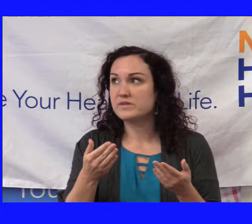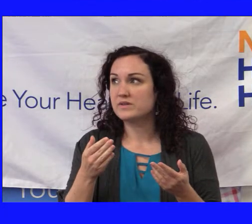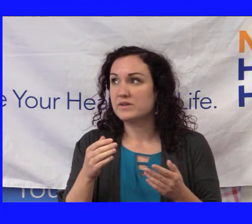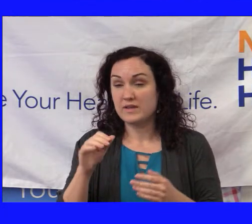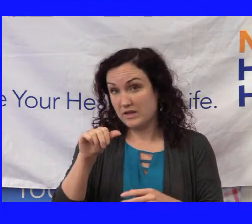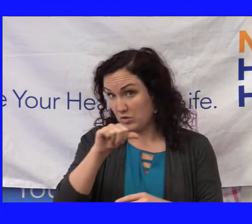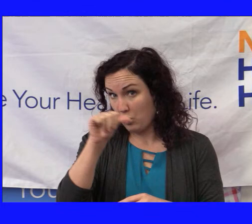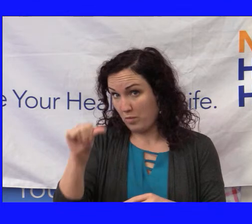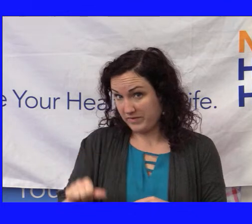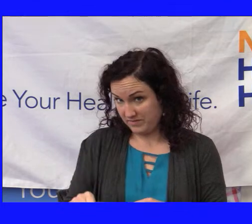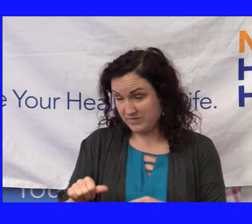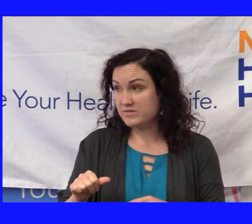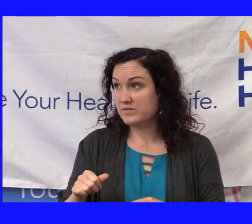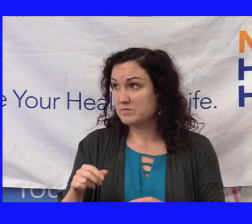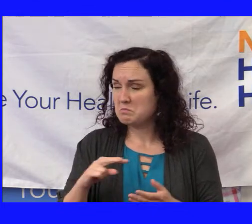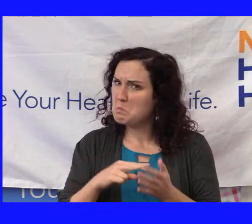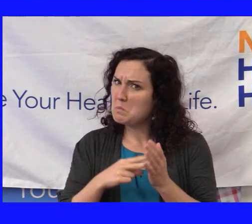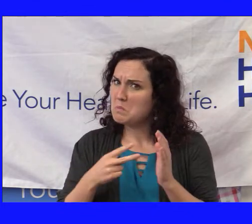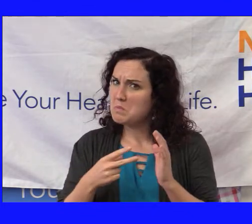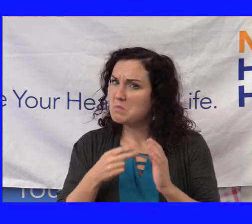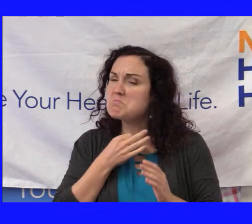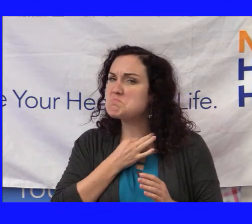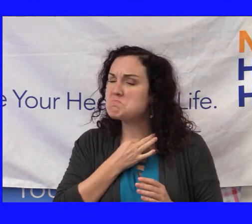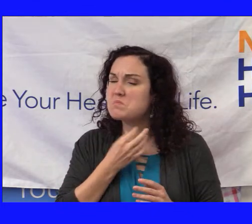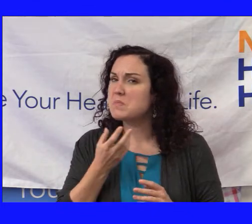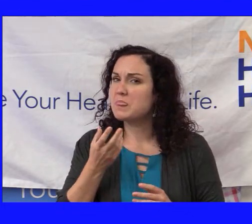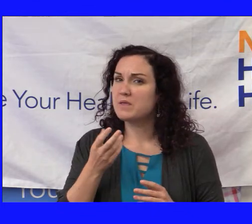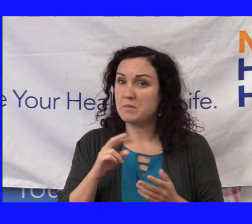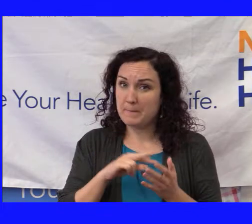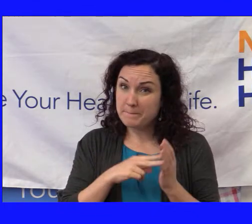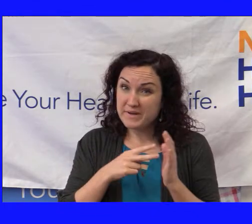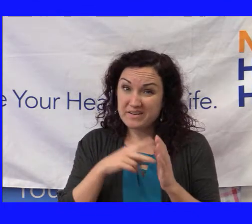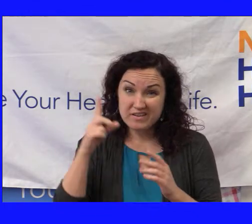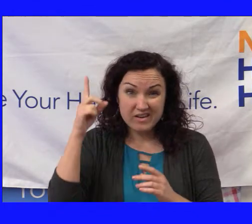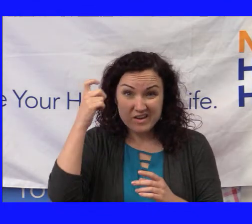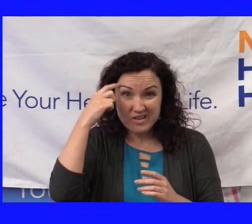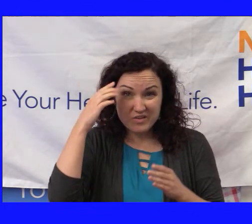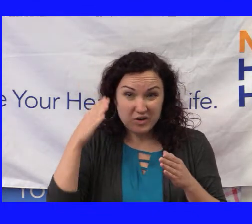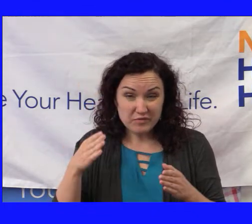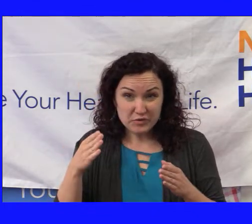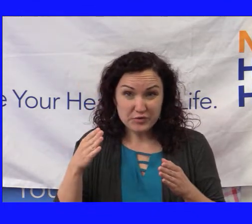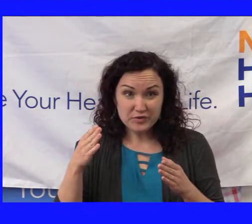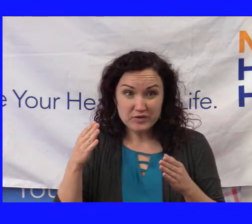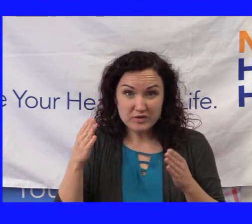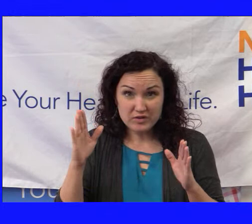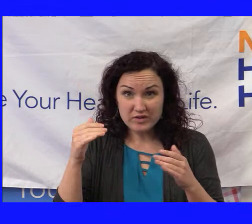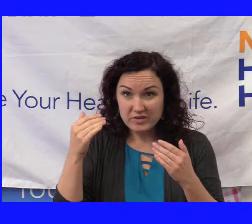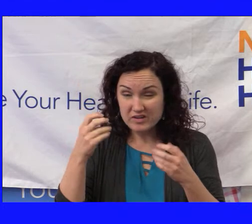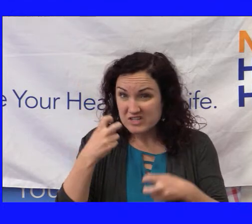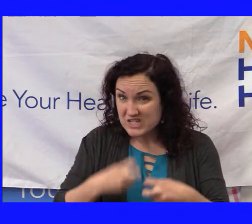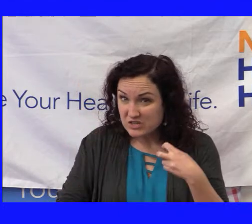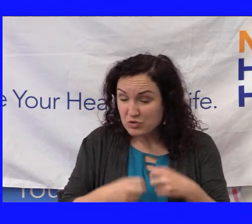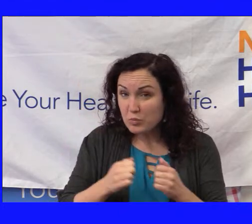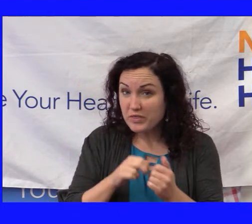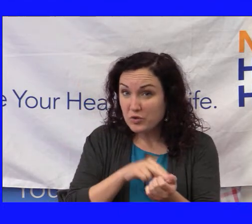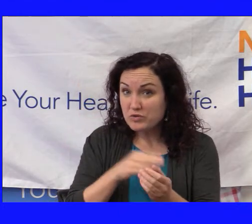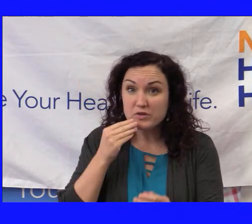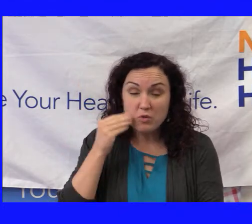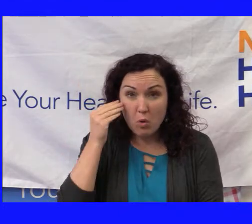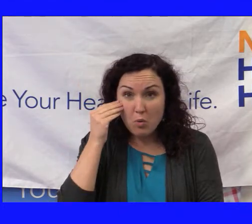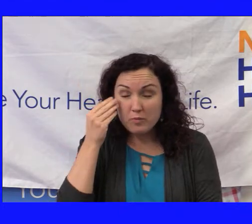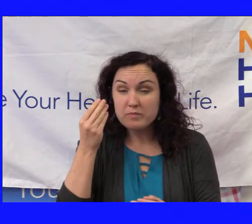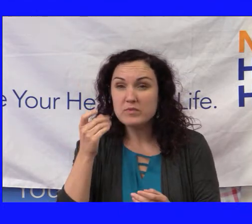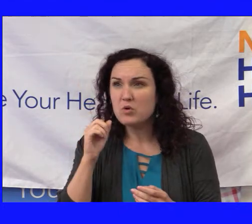Albany, were you talking about the governor's issue with the nursing home representations